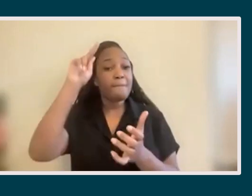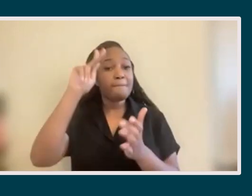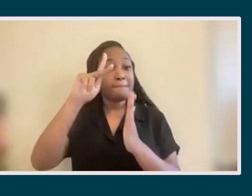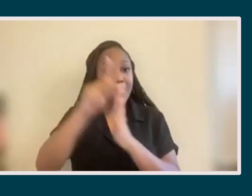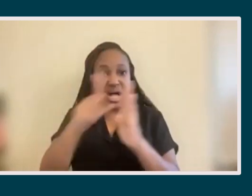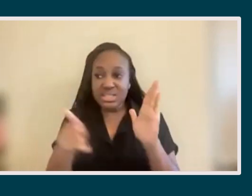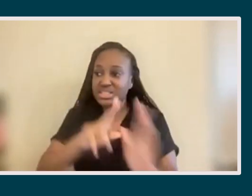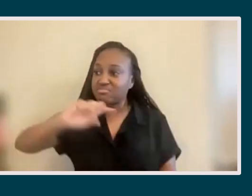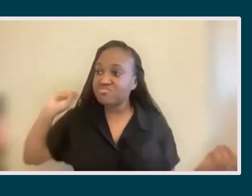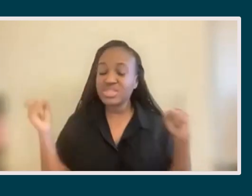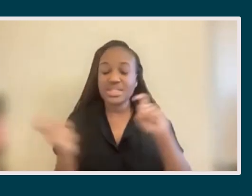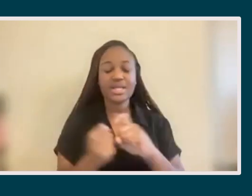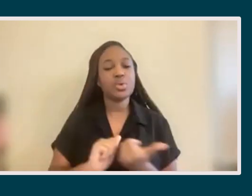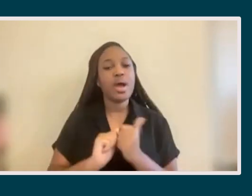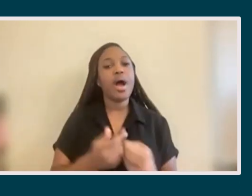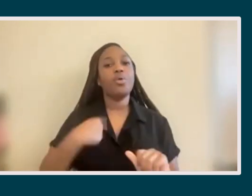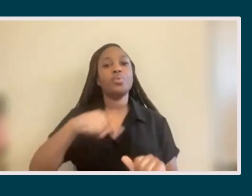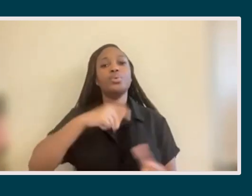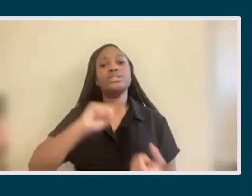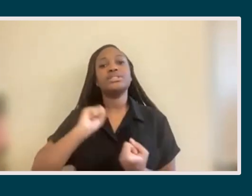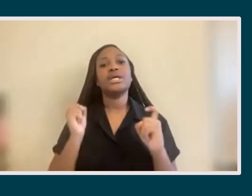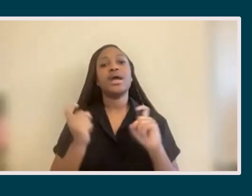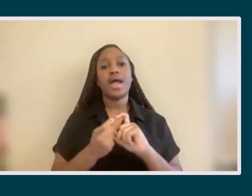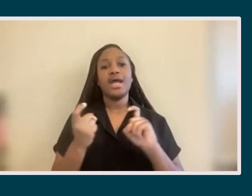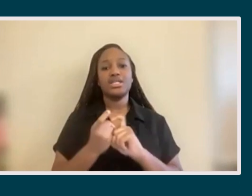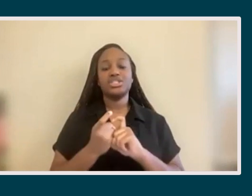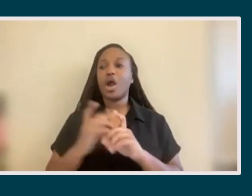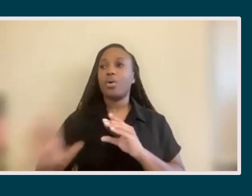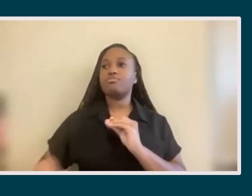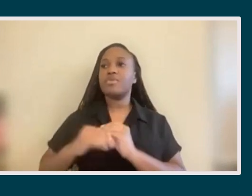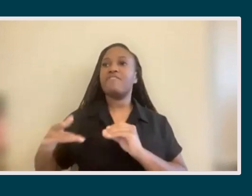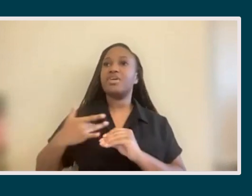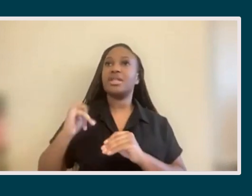Kaye, anybody? How do we change our attachment to the outcome?